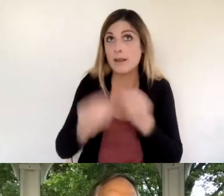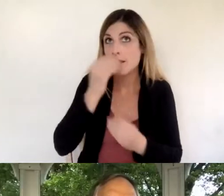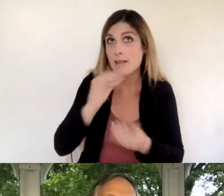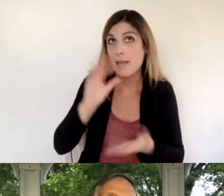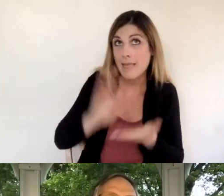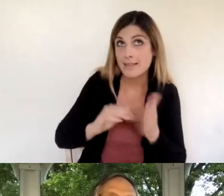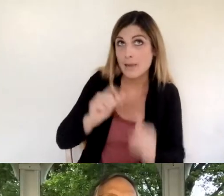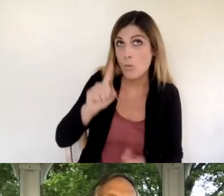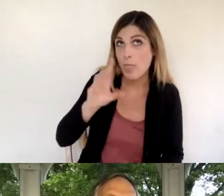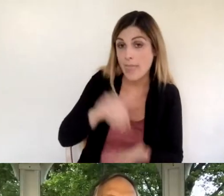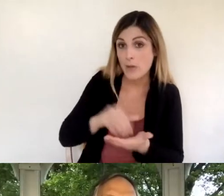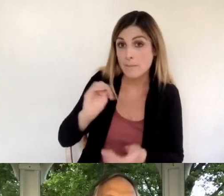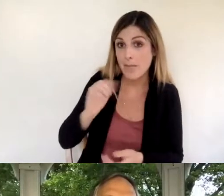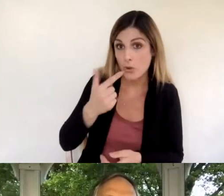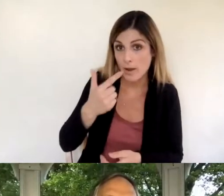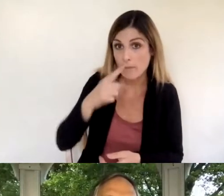it. So